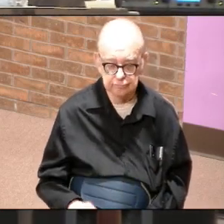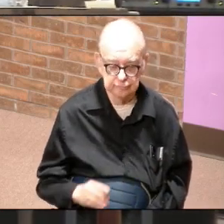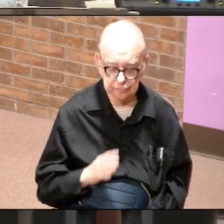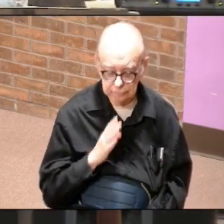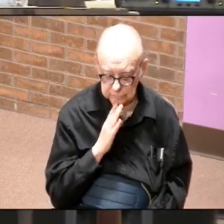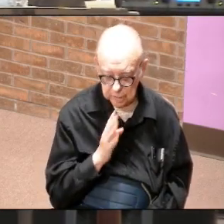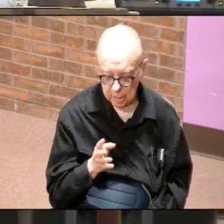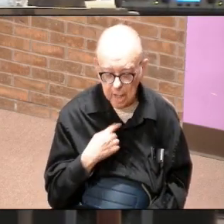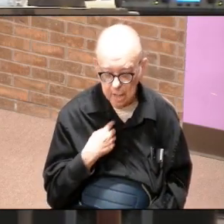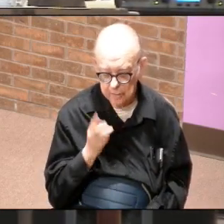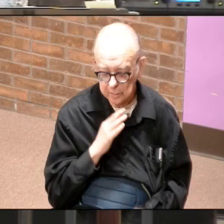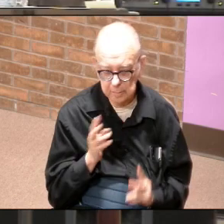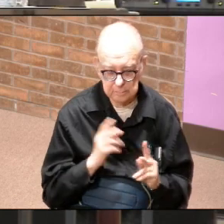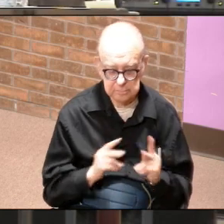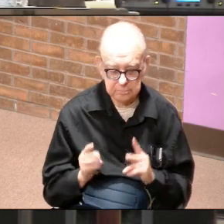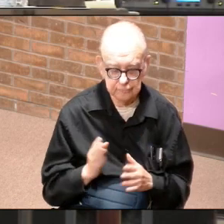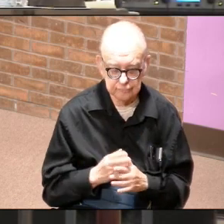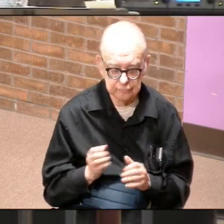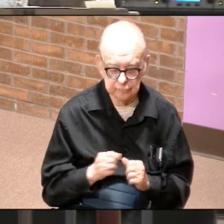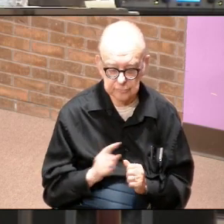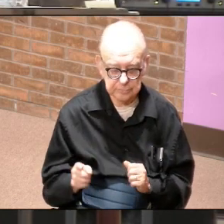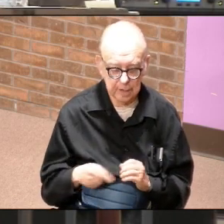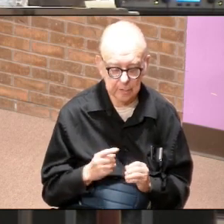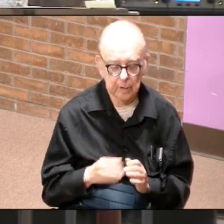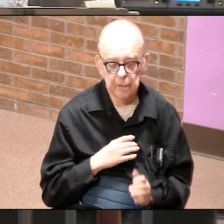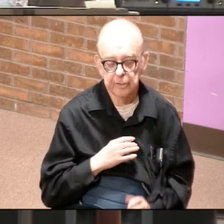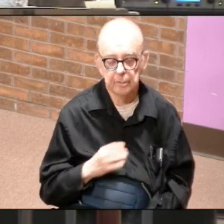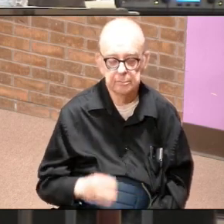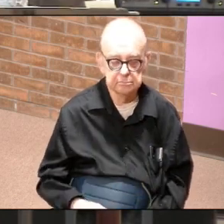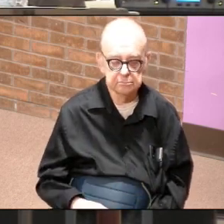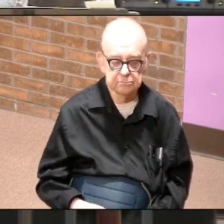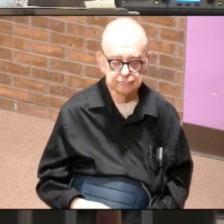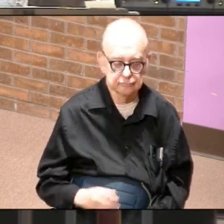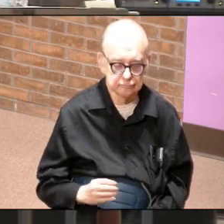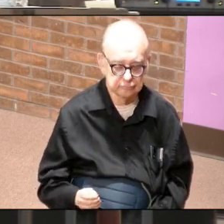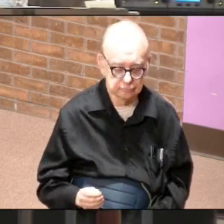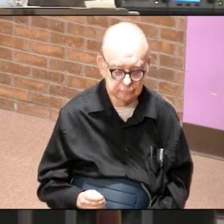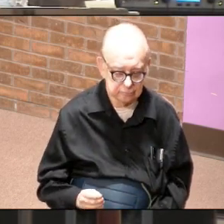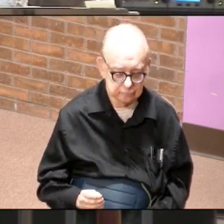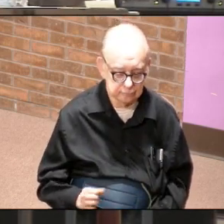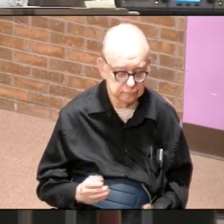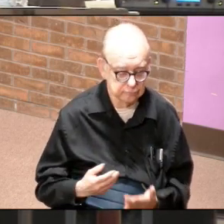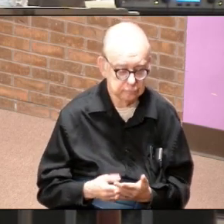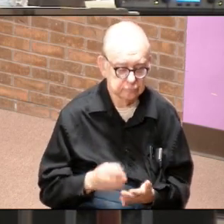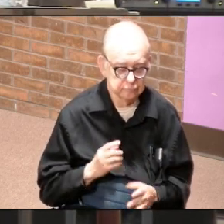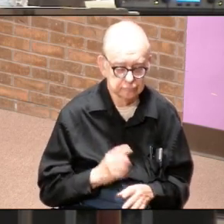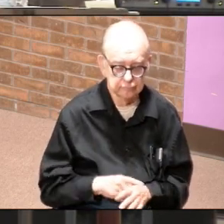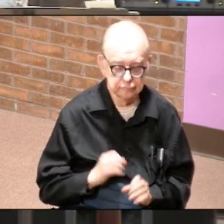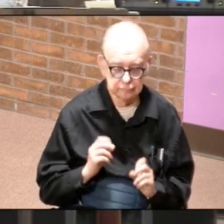I'll talk to people, and I'll share with them Christ. And I'll come to a point in